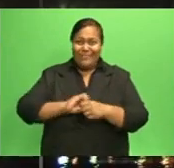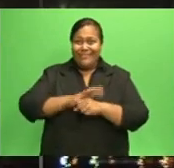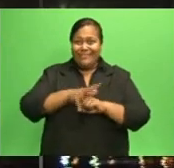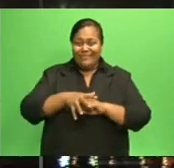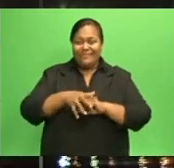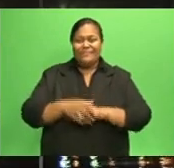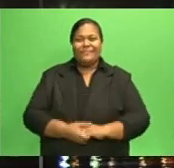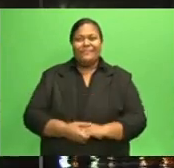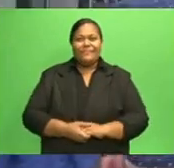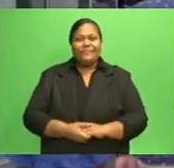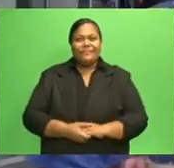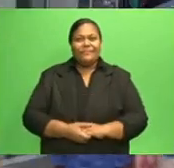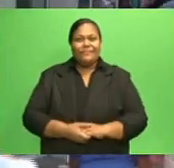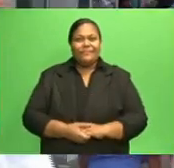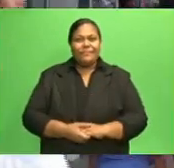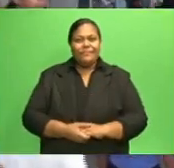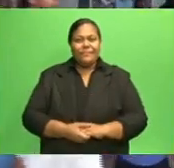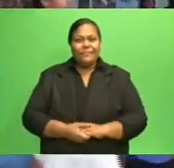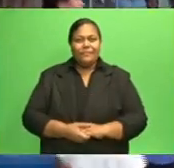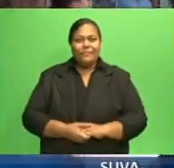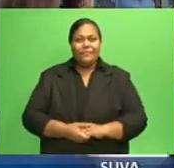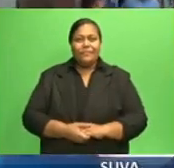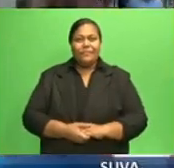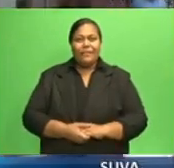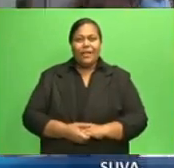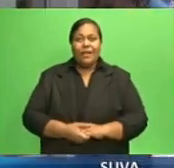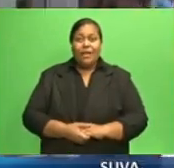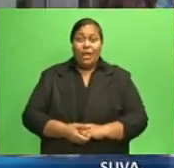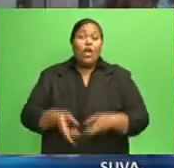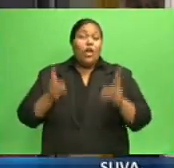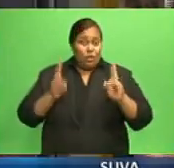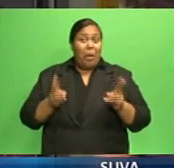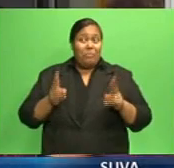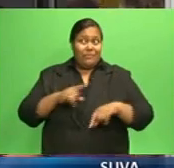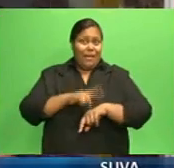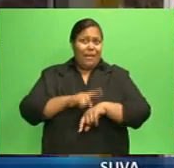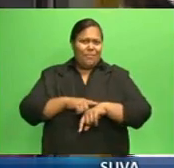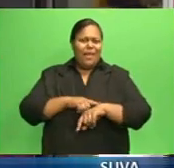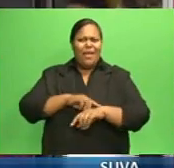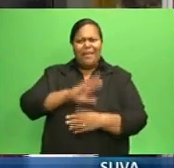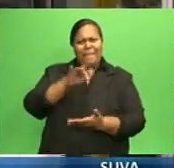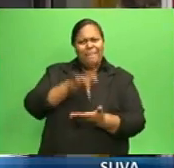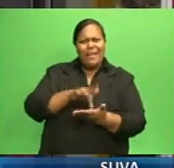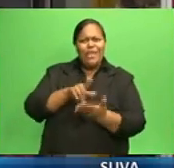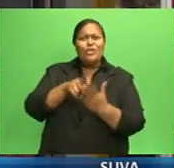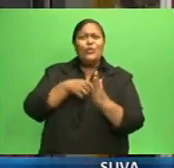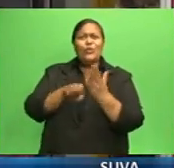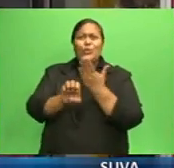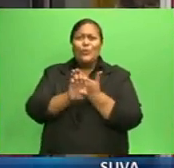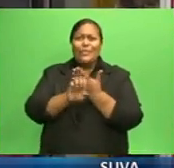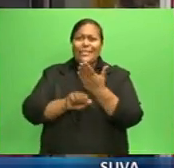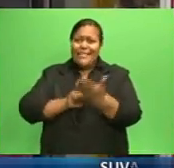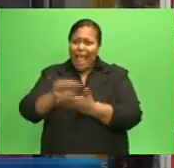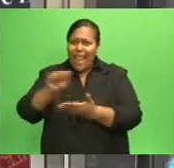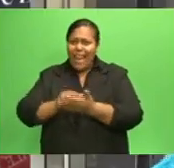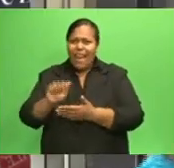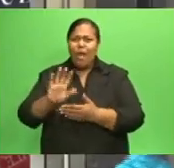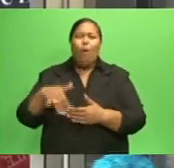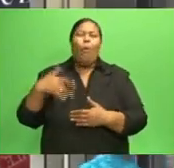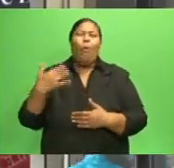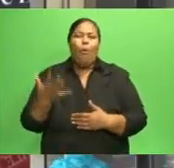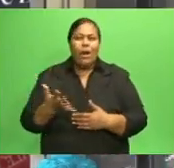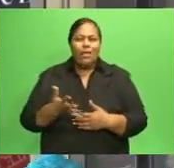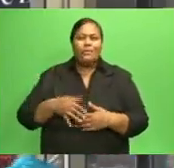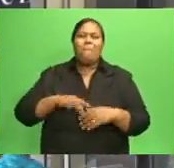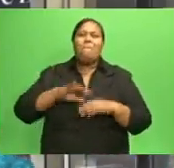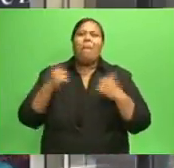reports. Under normal circumstances, the mid-year sale at the two high-end outlets attracts hundreds of